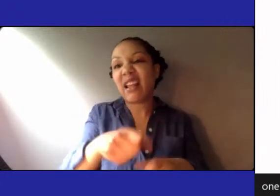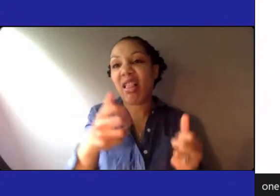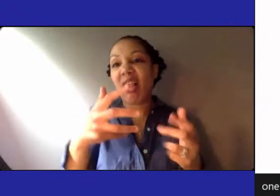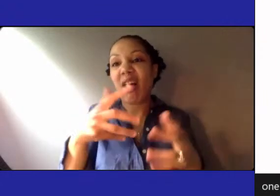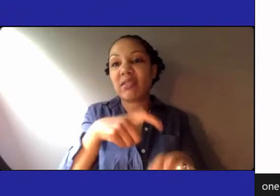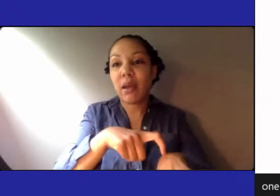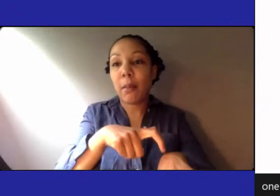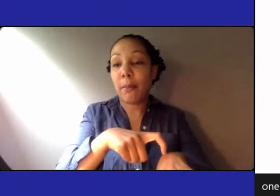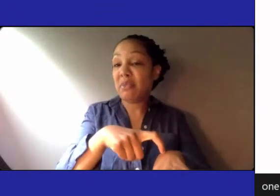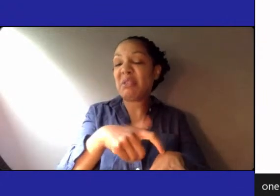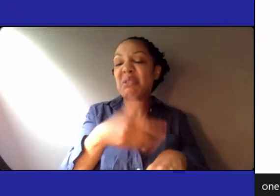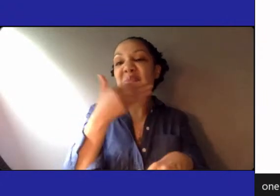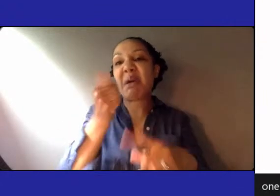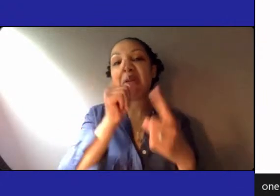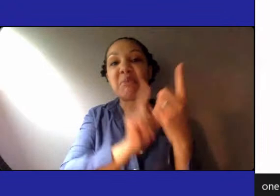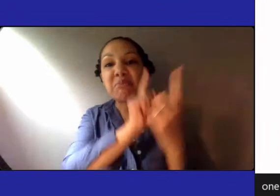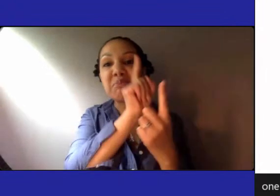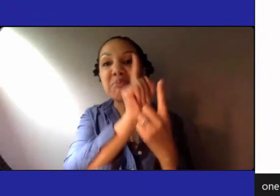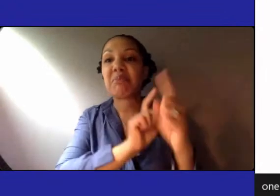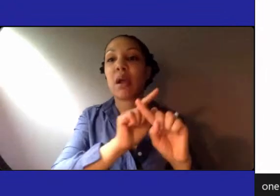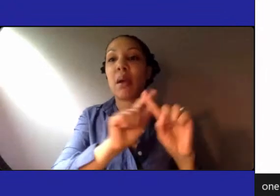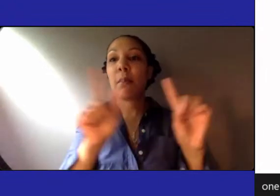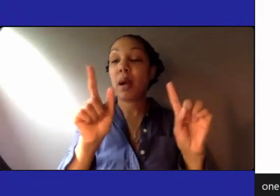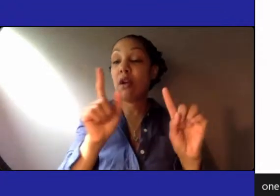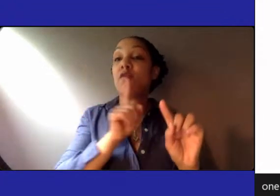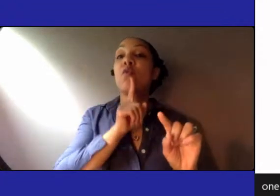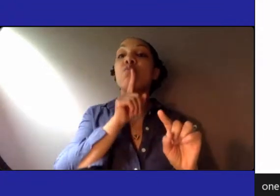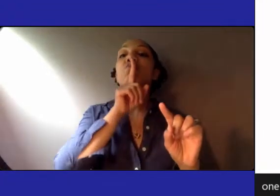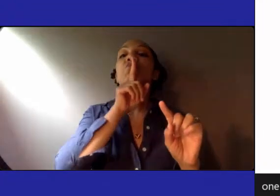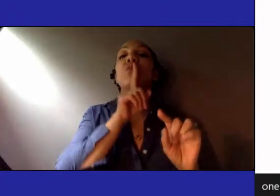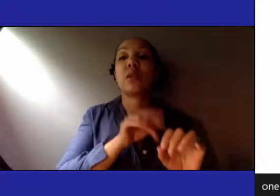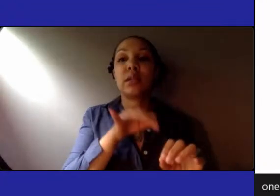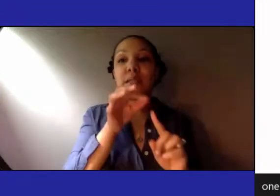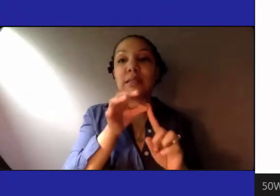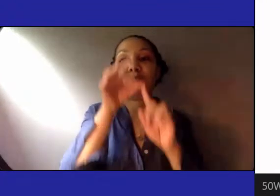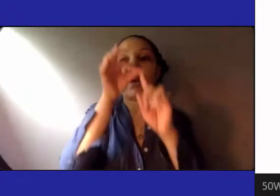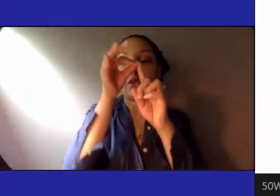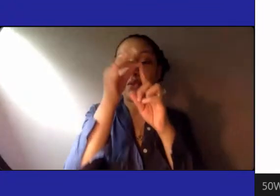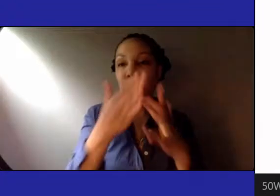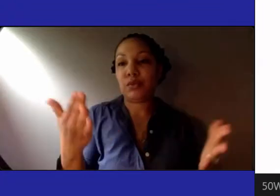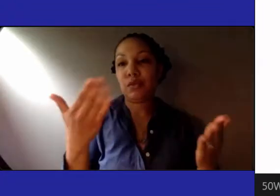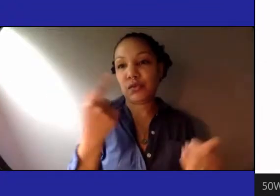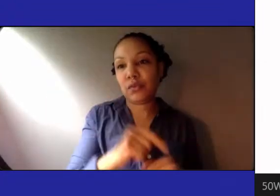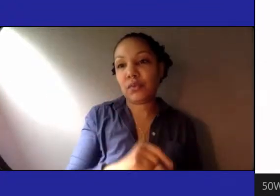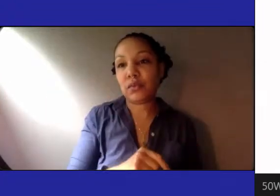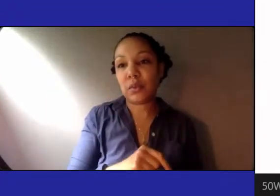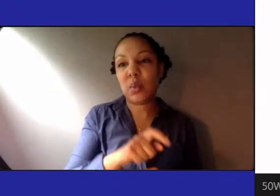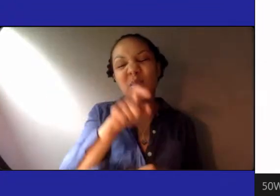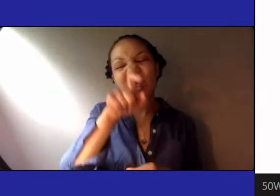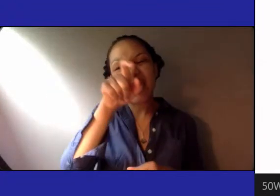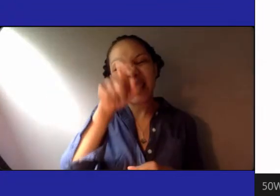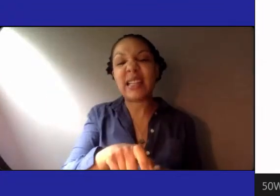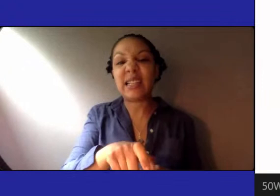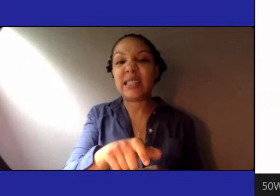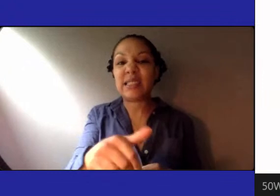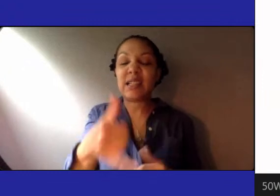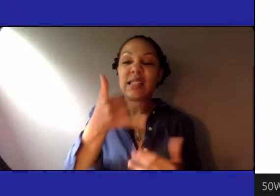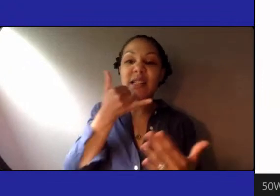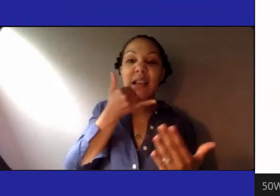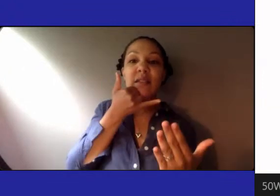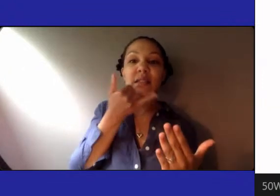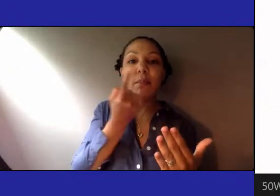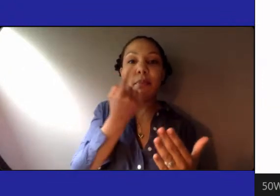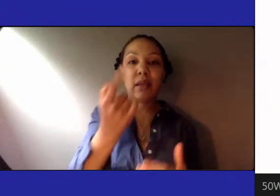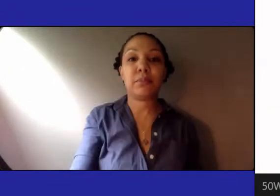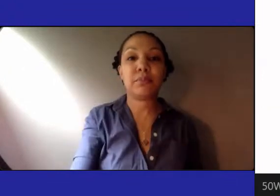person. But for very specialized things, it will have to be something, because there just will never